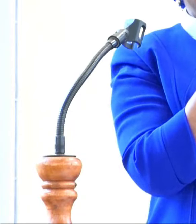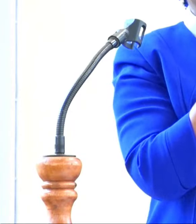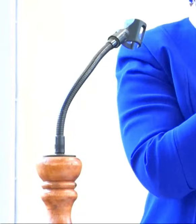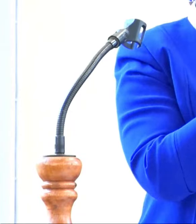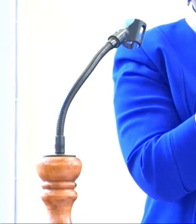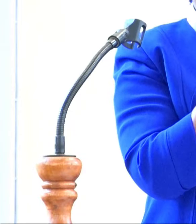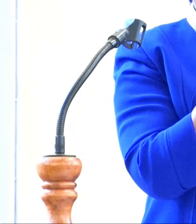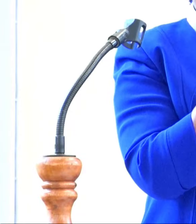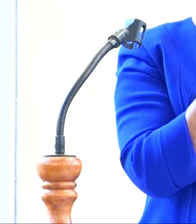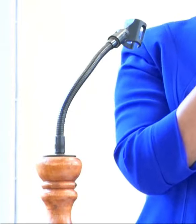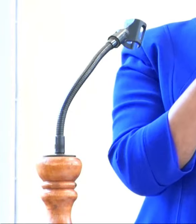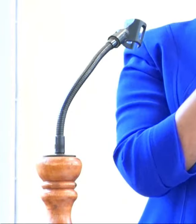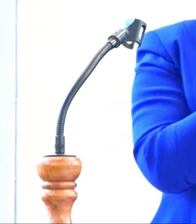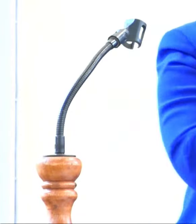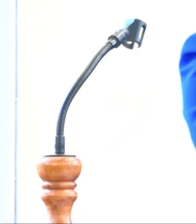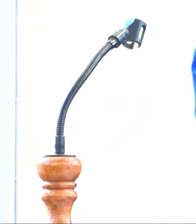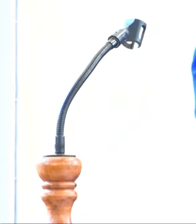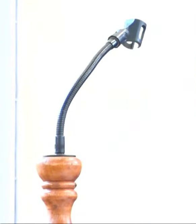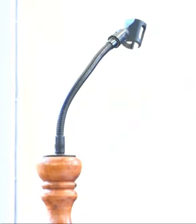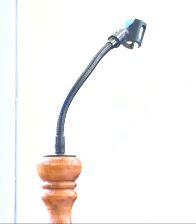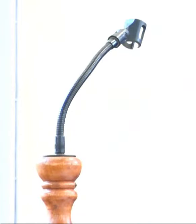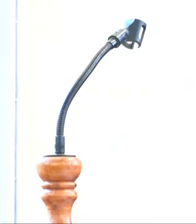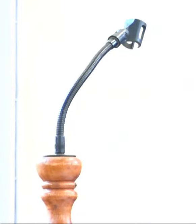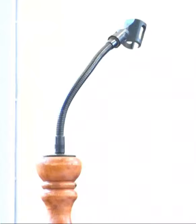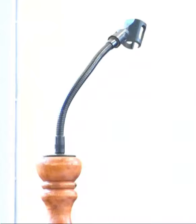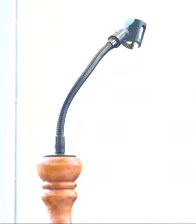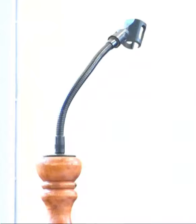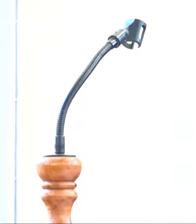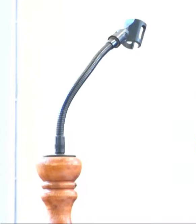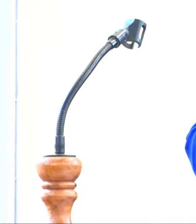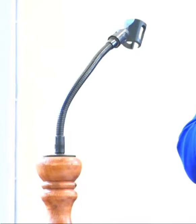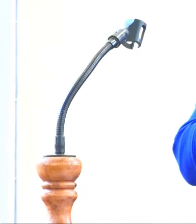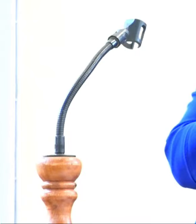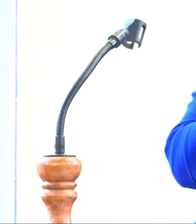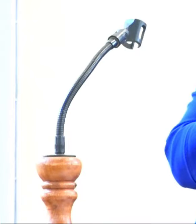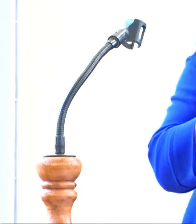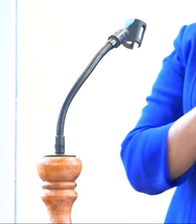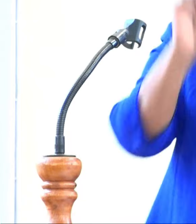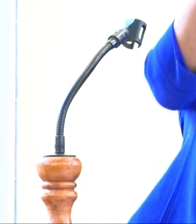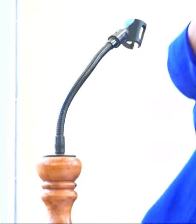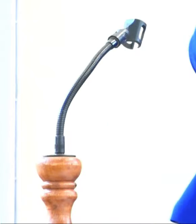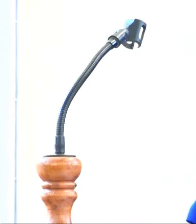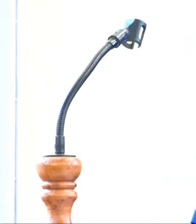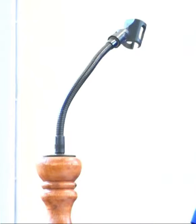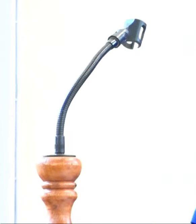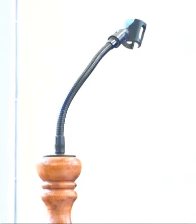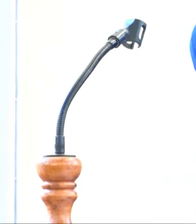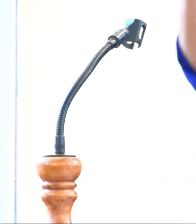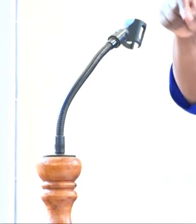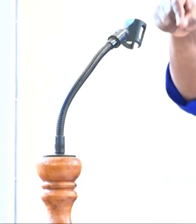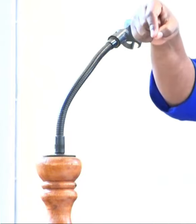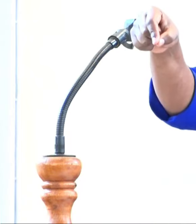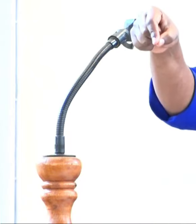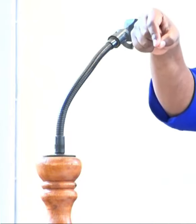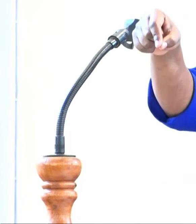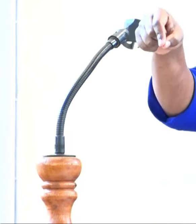kanitha. God, nitaomba online. God, I don't need the fellowship. And you are the one who